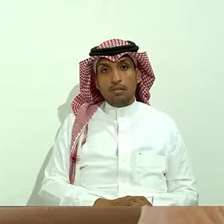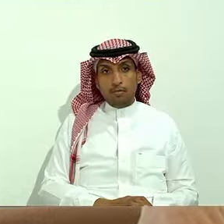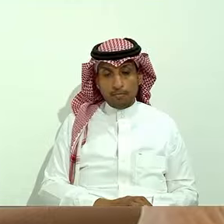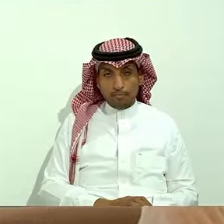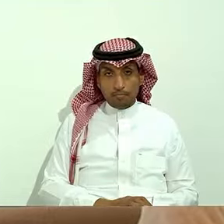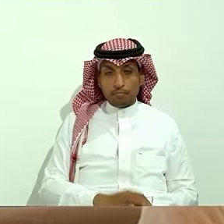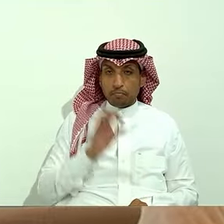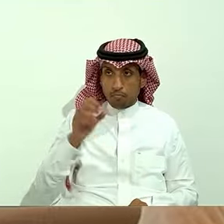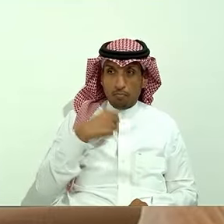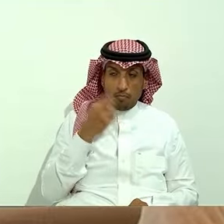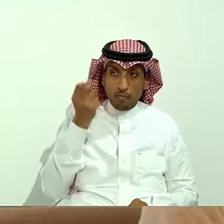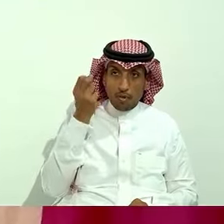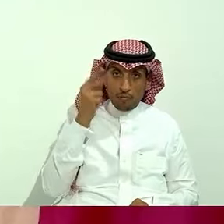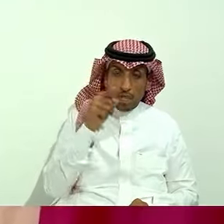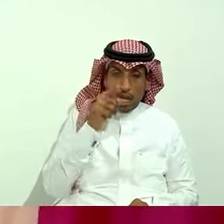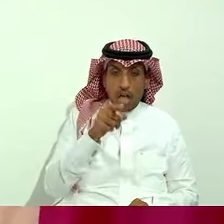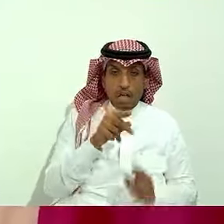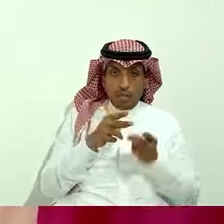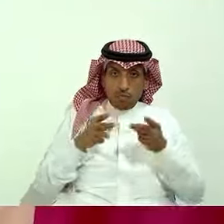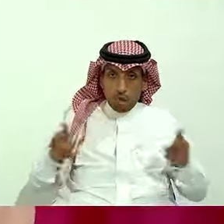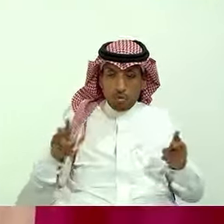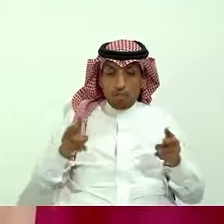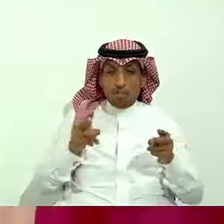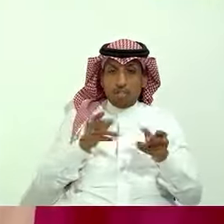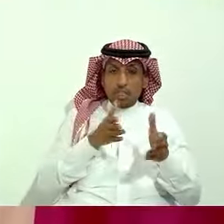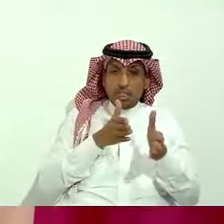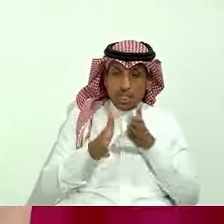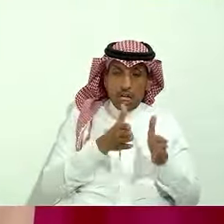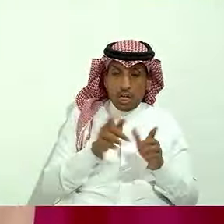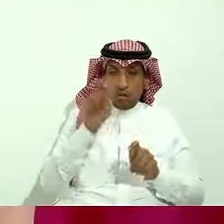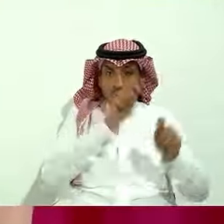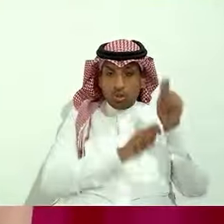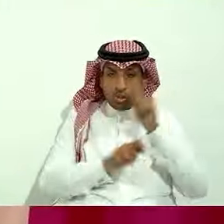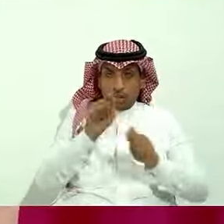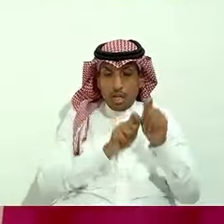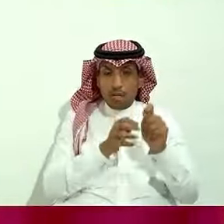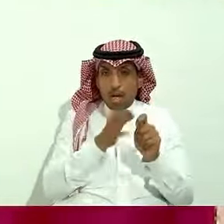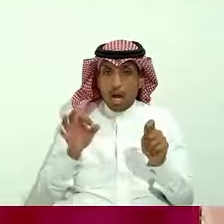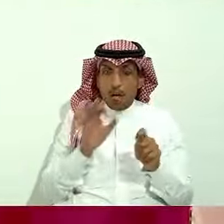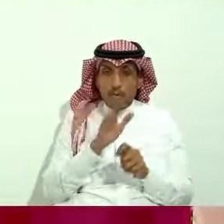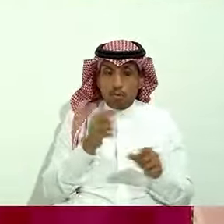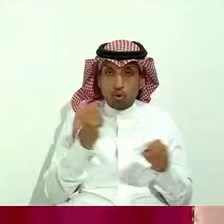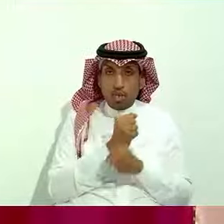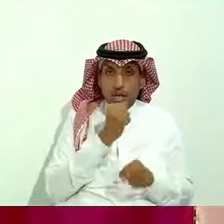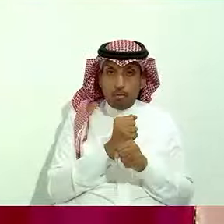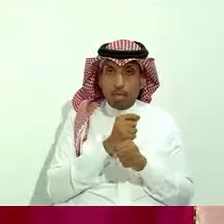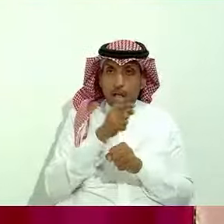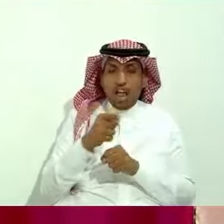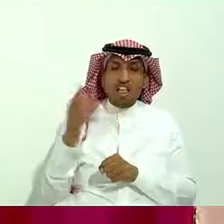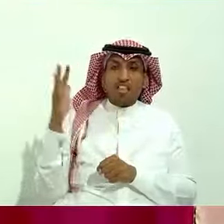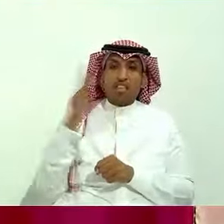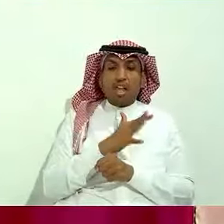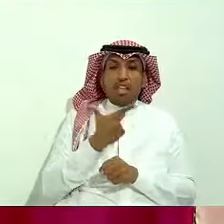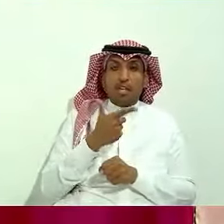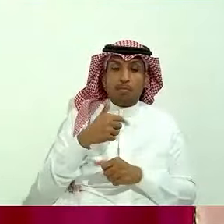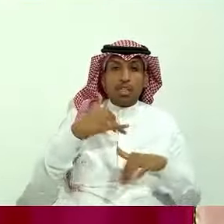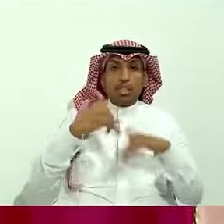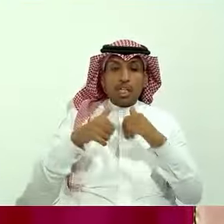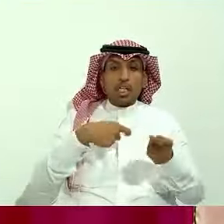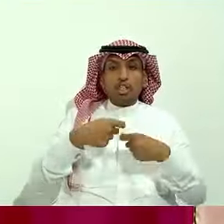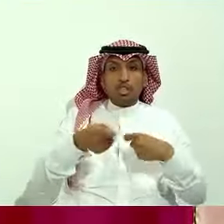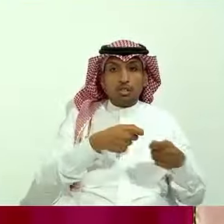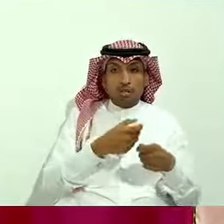if you think about the styles and the designs, the patterns, all of it, it's definitely been affected by our trade routes. You see a